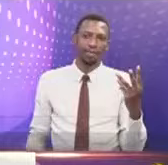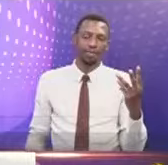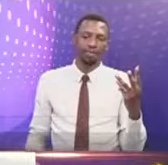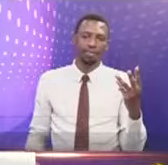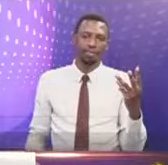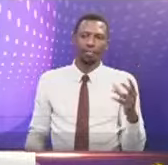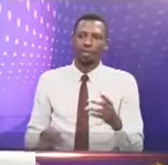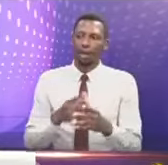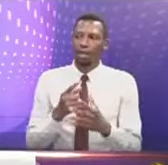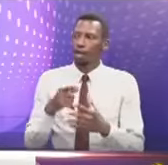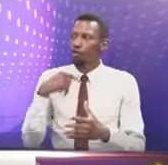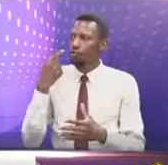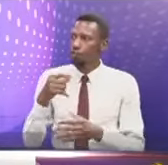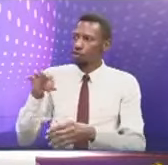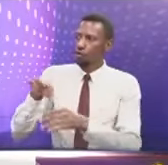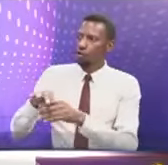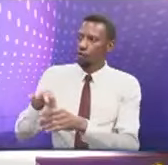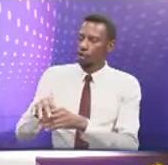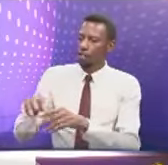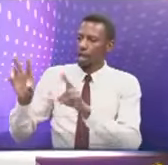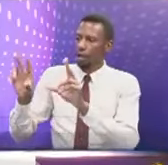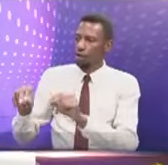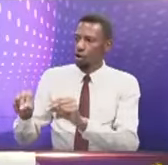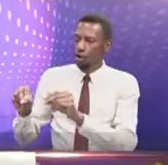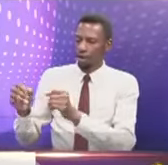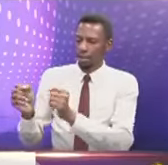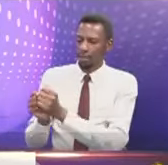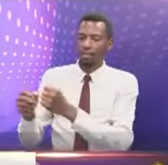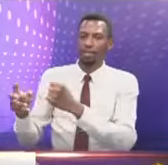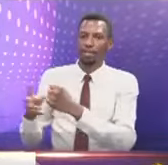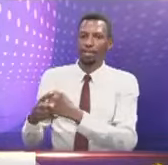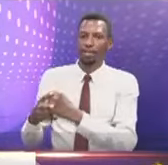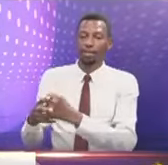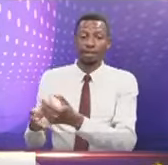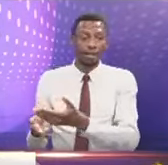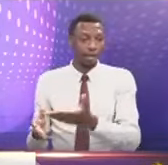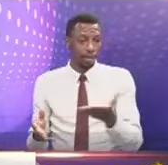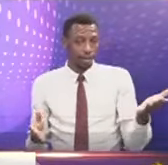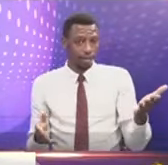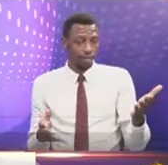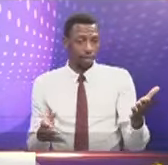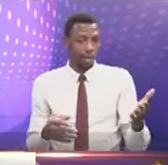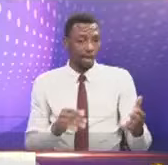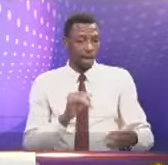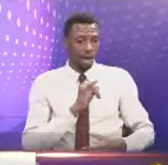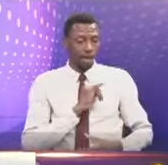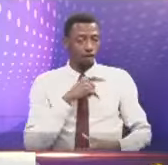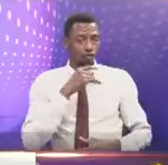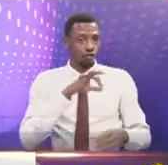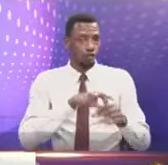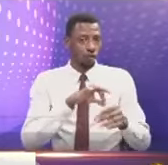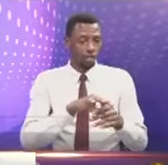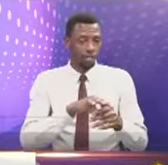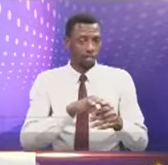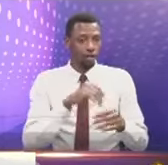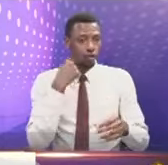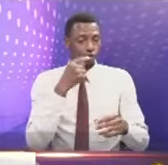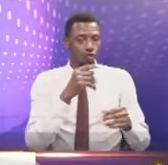And then those who have voted nay are 17. And the ayes, those who voted for the ayes,